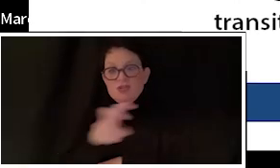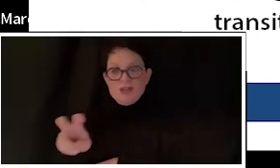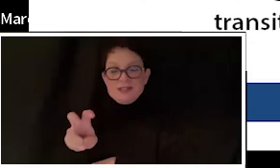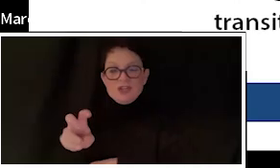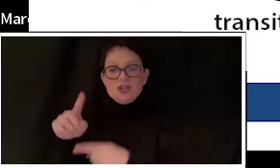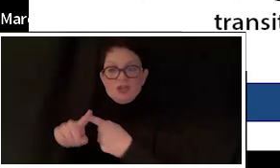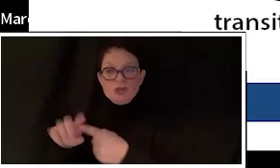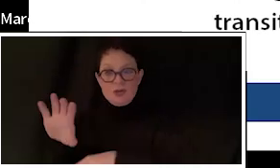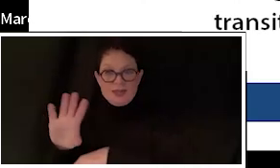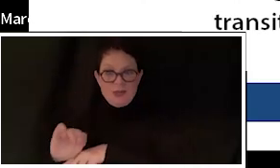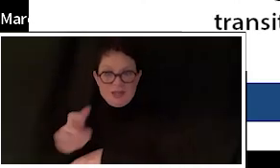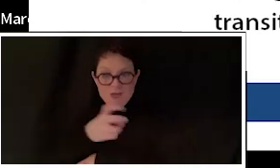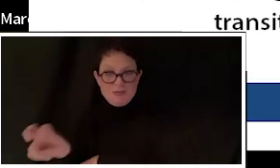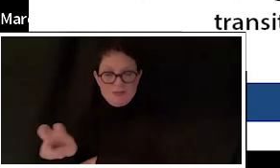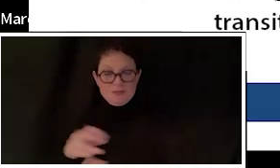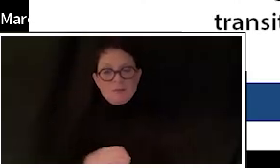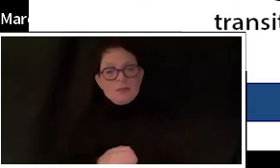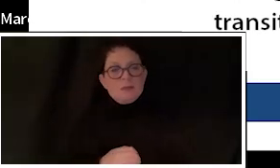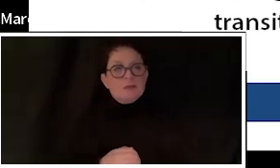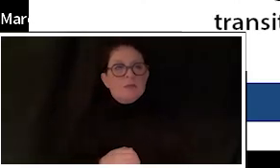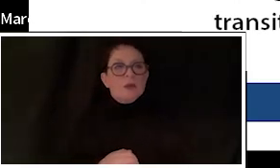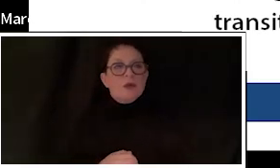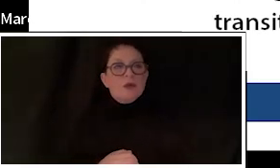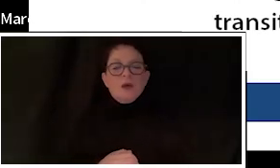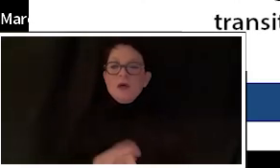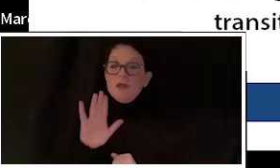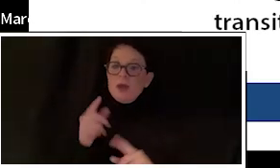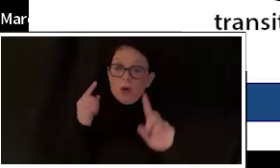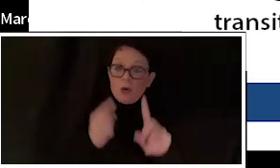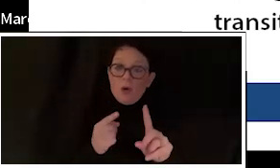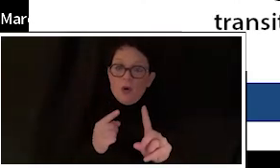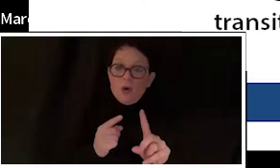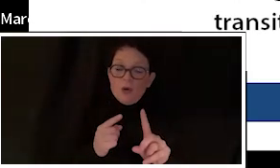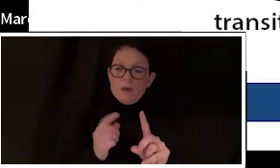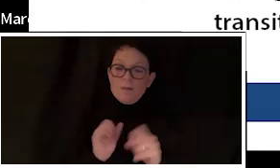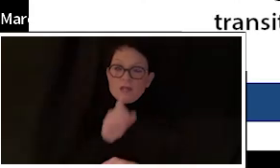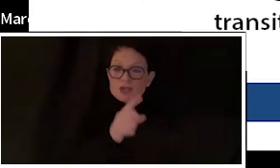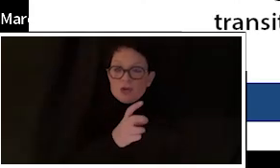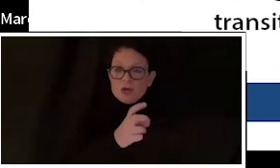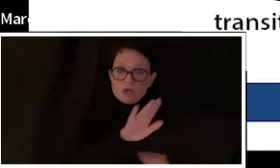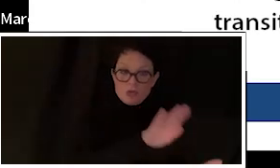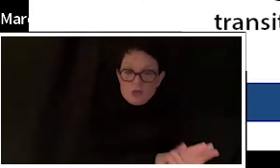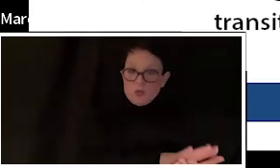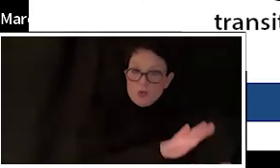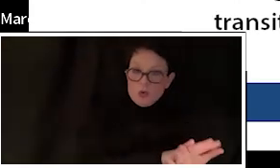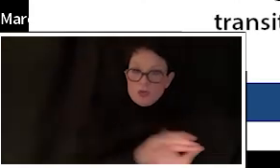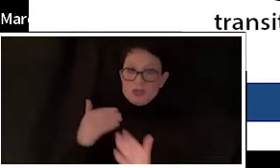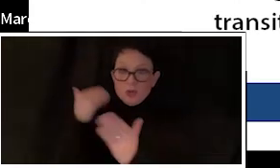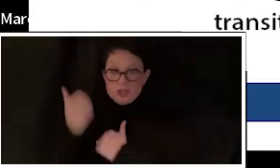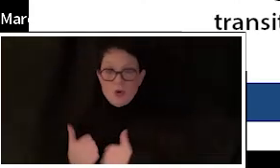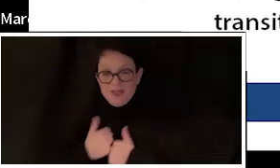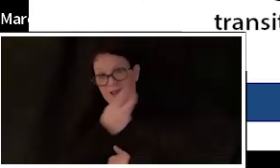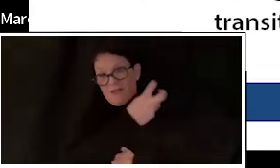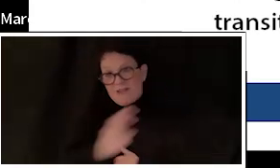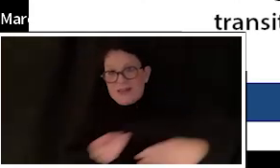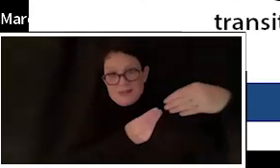to case management. Their goal is to make sure that the transition from school to adult life